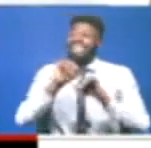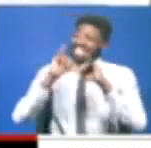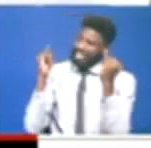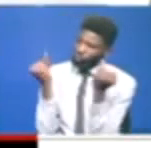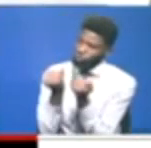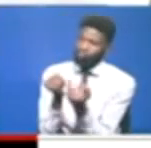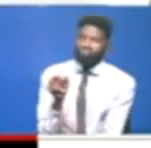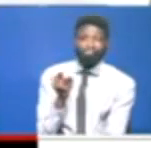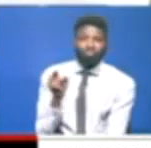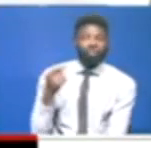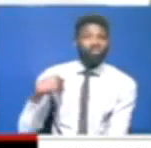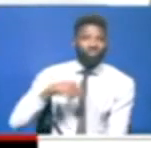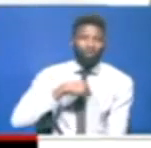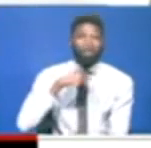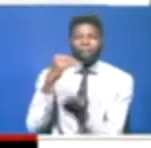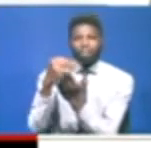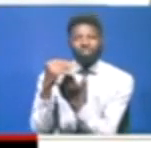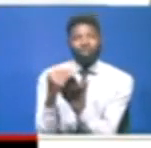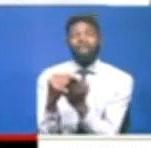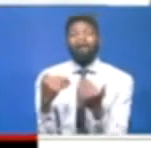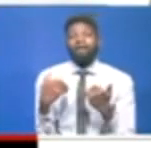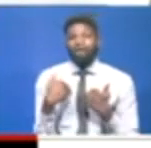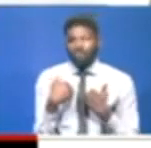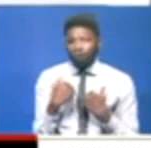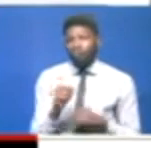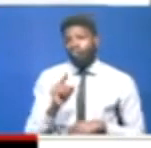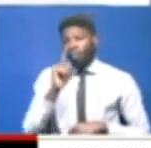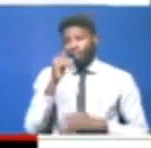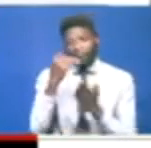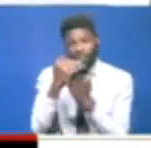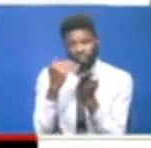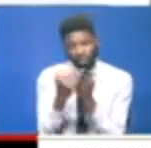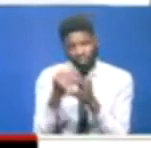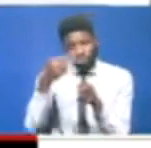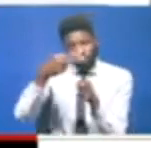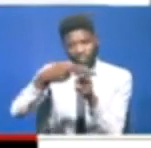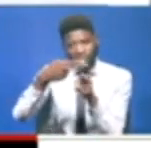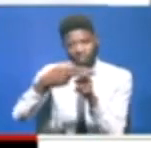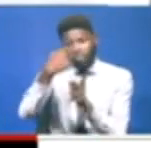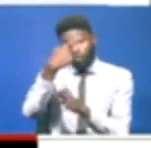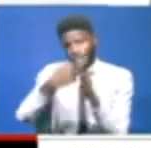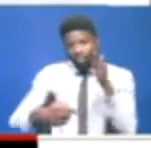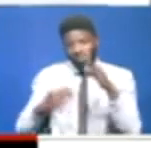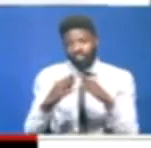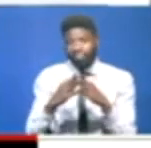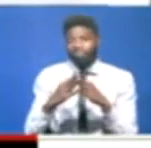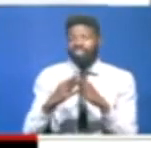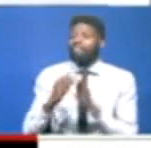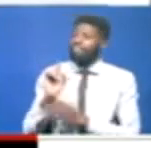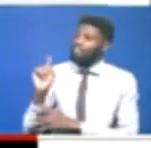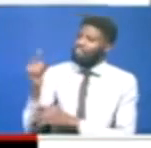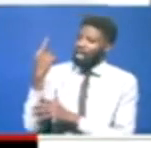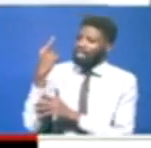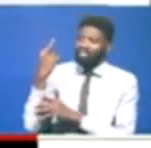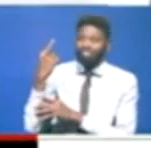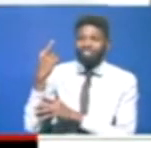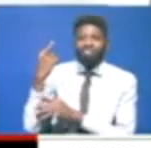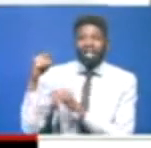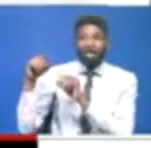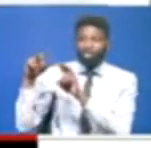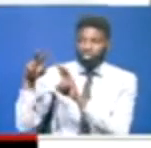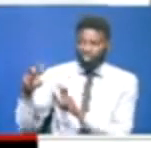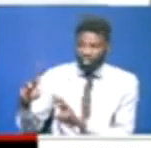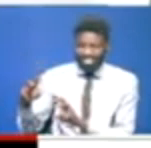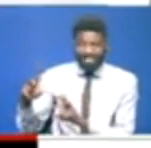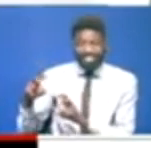we are running programs. One of them is we run a program called Fast Check Training. Fast Check Training